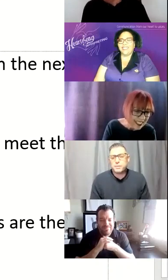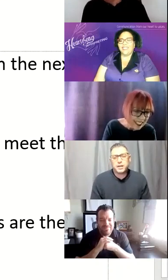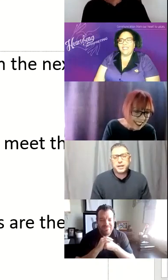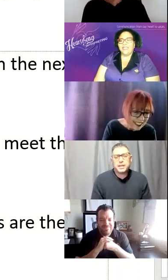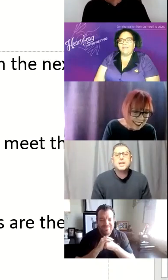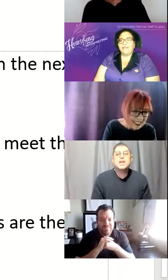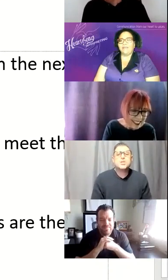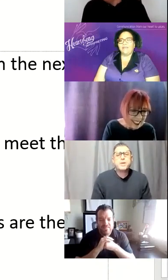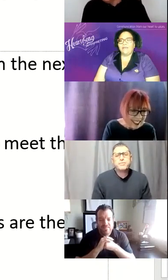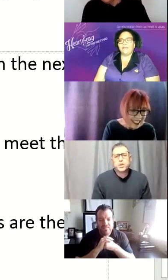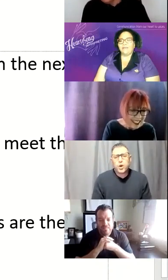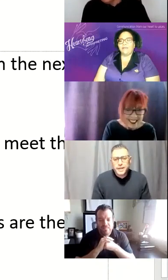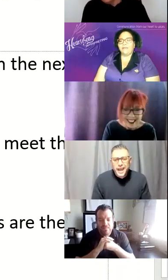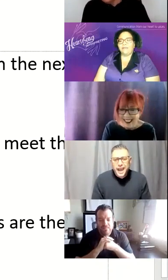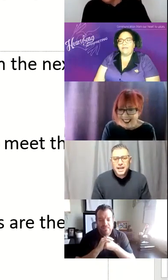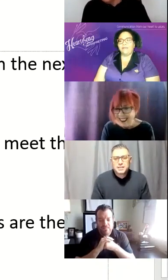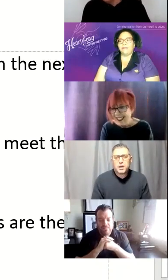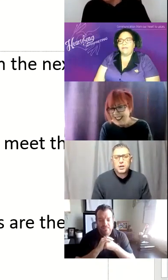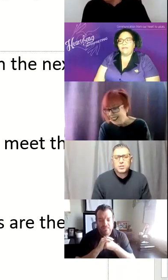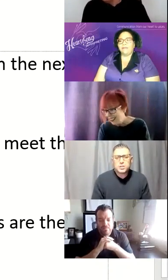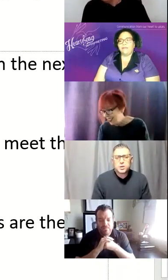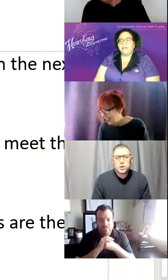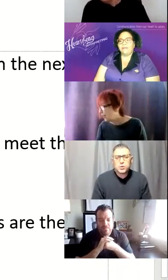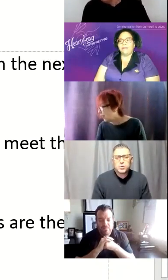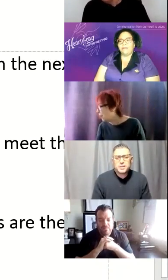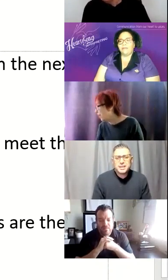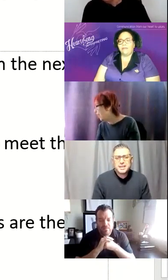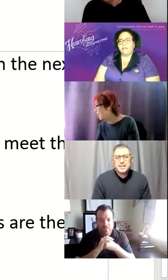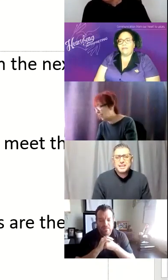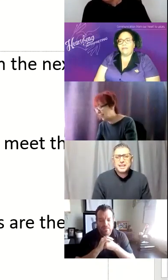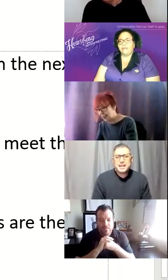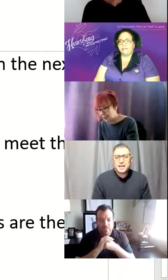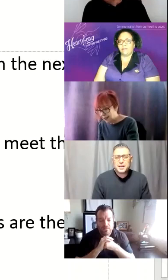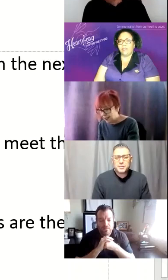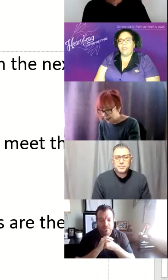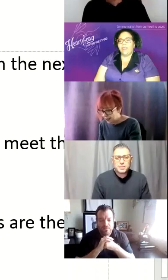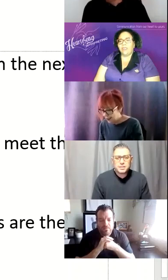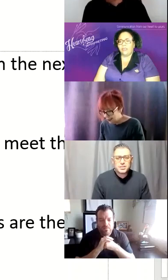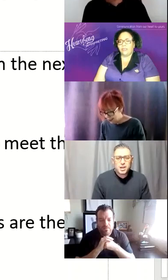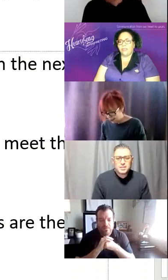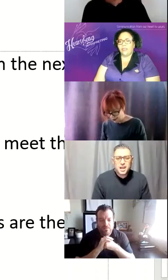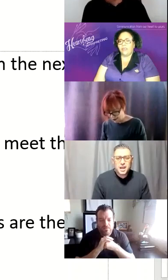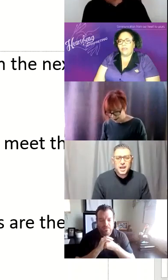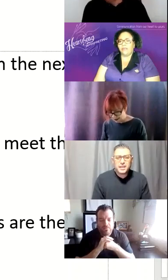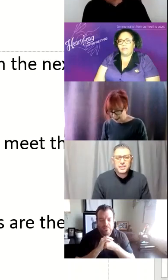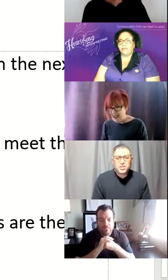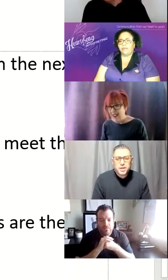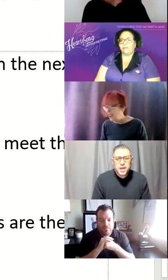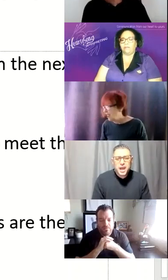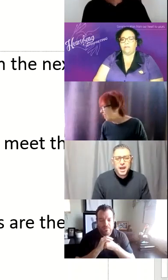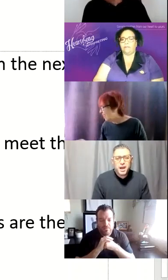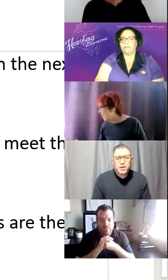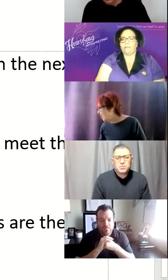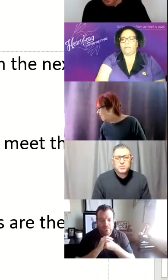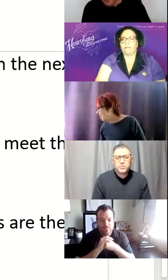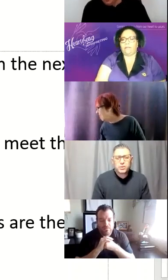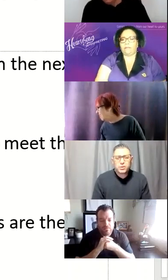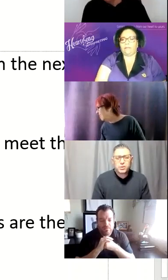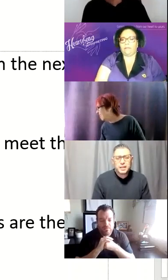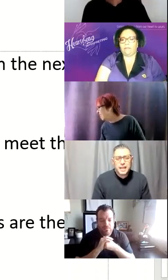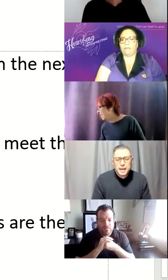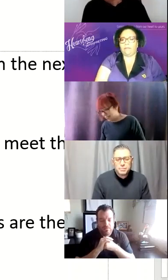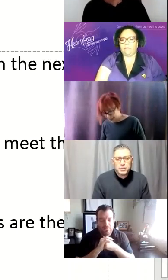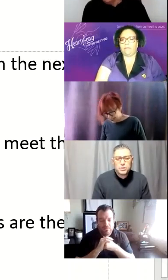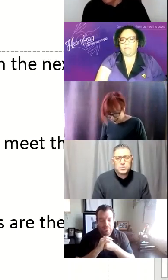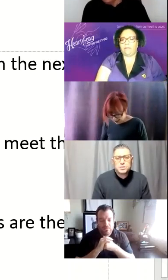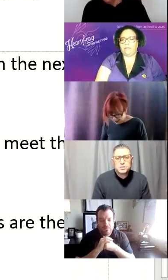Don't worry about it. Again, so we have the Go React, also the Dawn Sign, Treehouse for